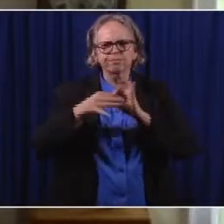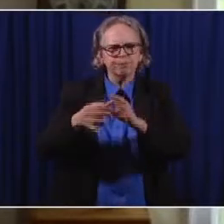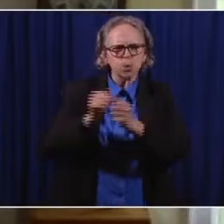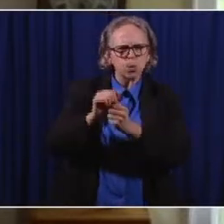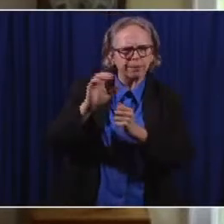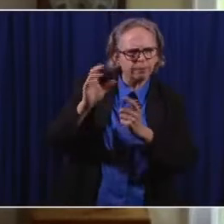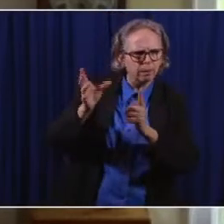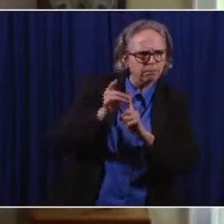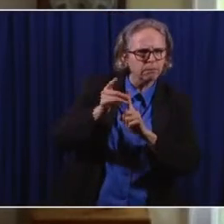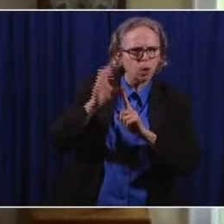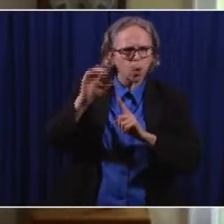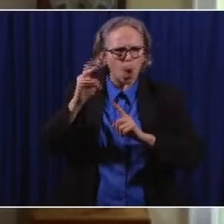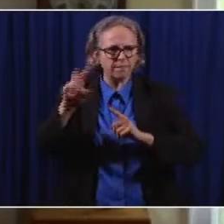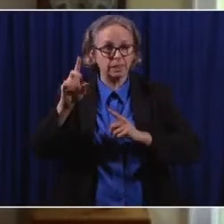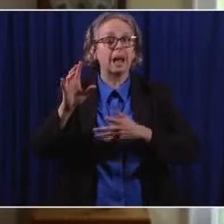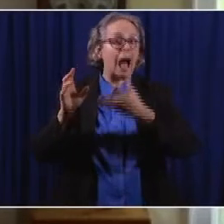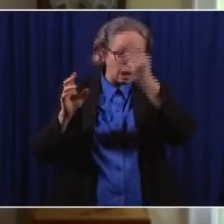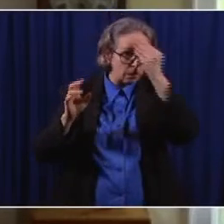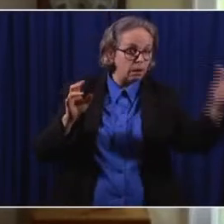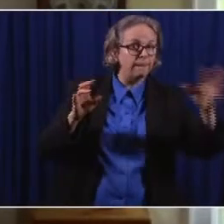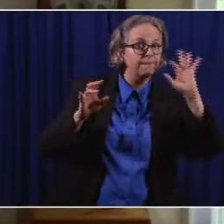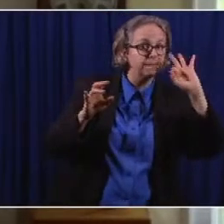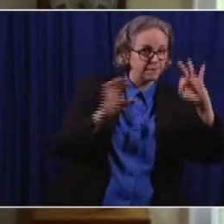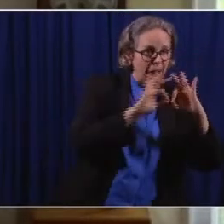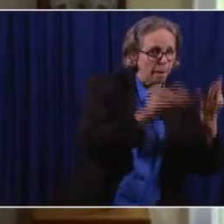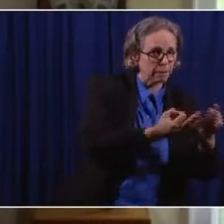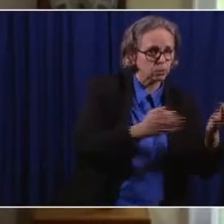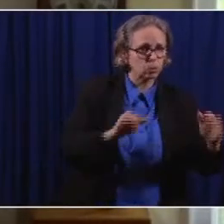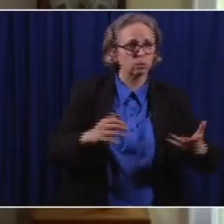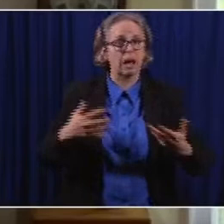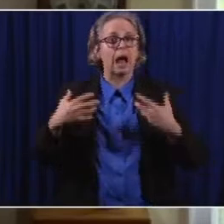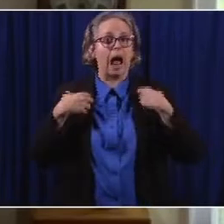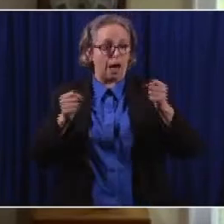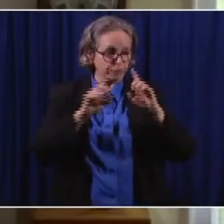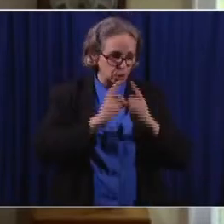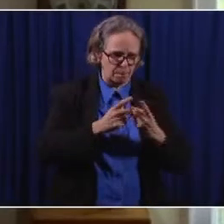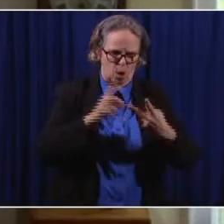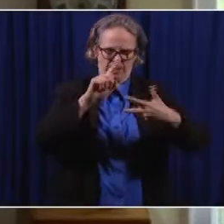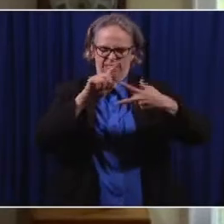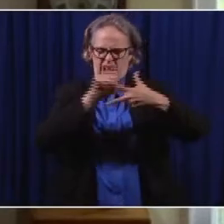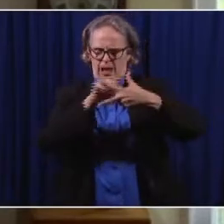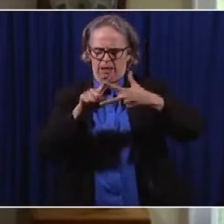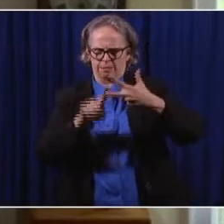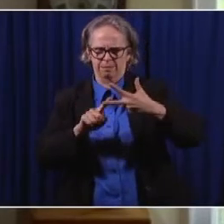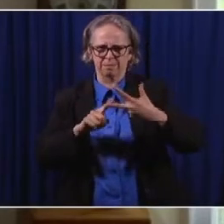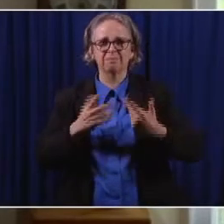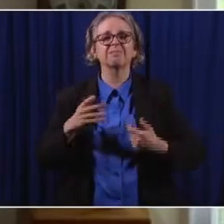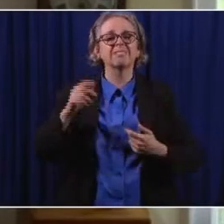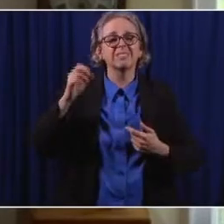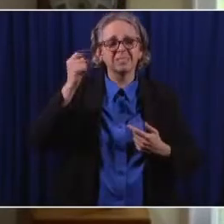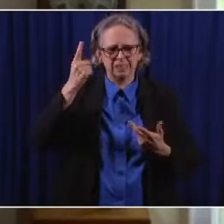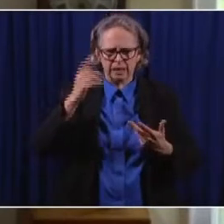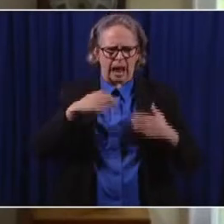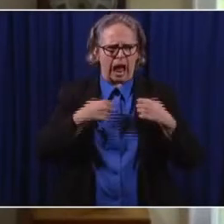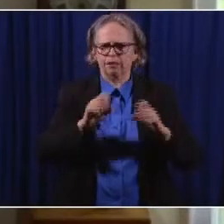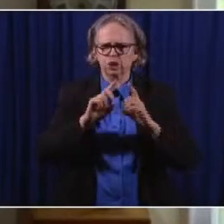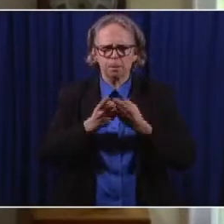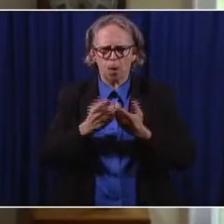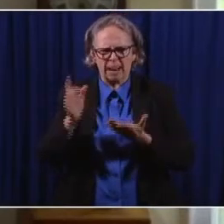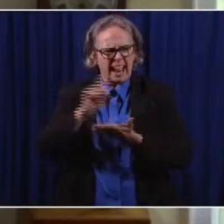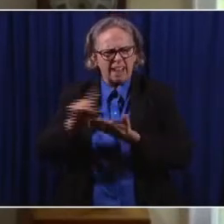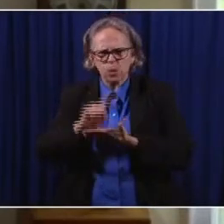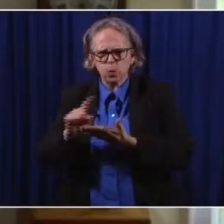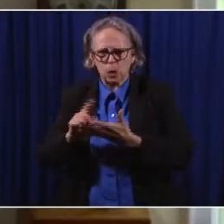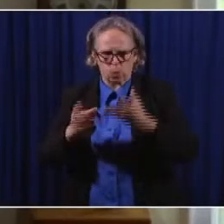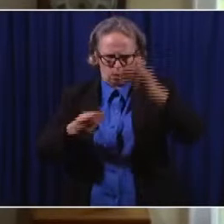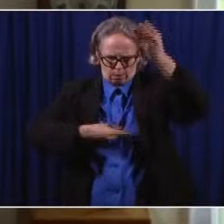COVID cases to the local health department, who then reports them weekly to the Department of Health. And so